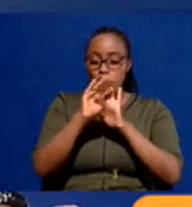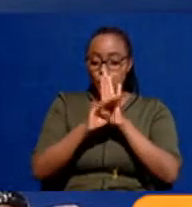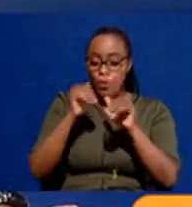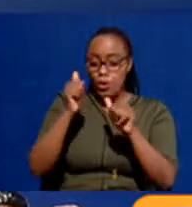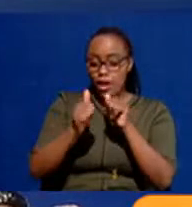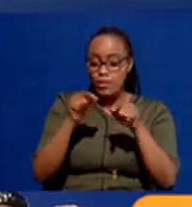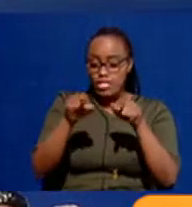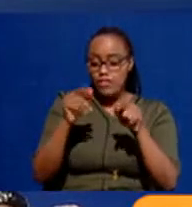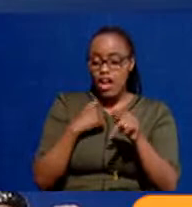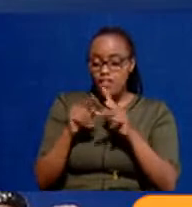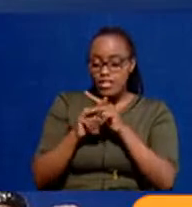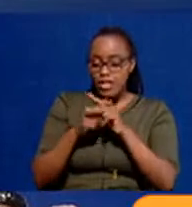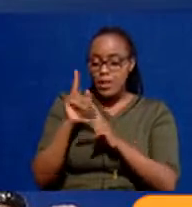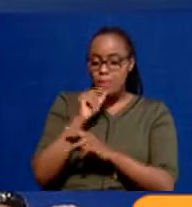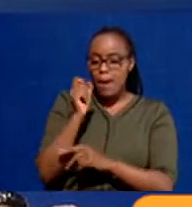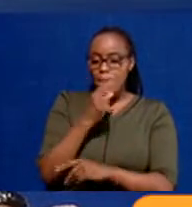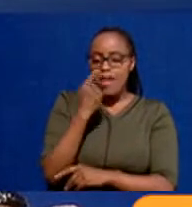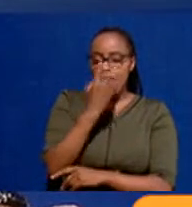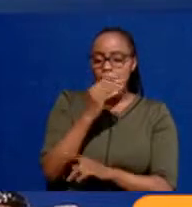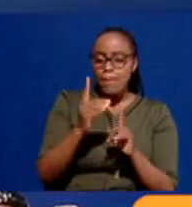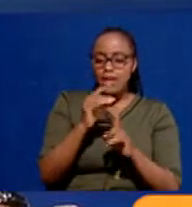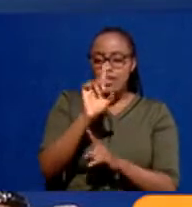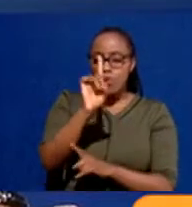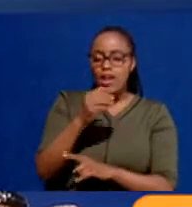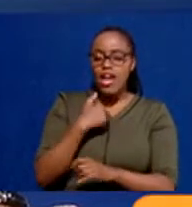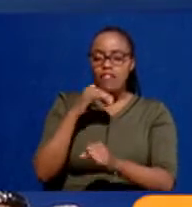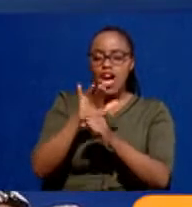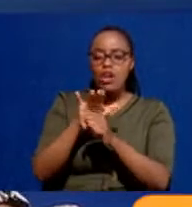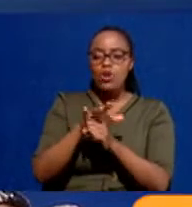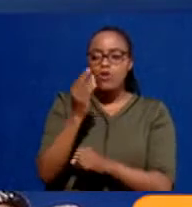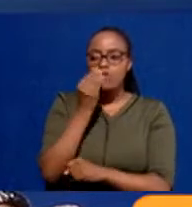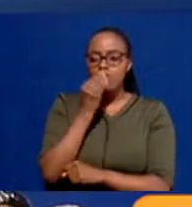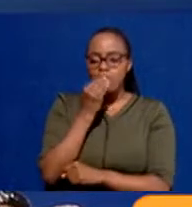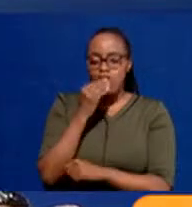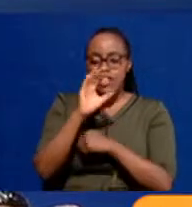they are rolling out. She says from April 1st, we'll have lots of food